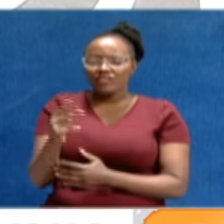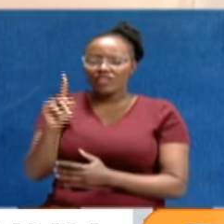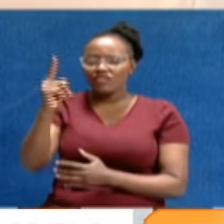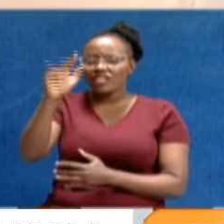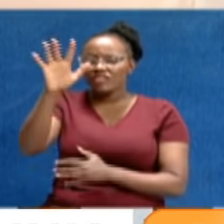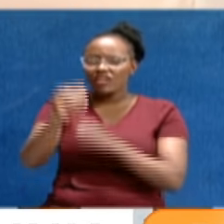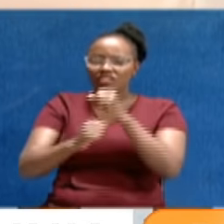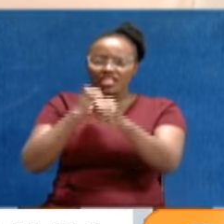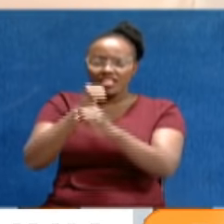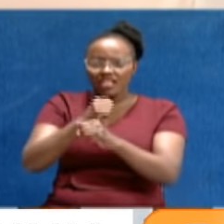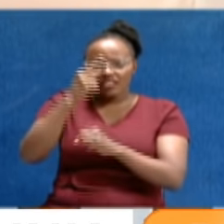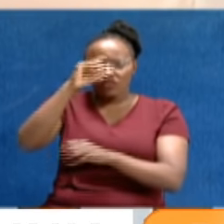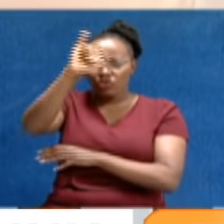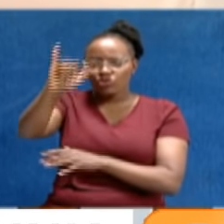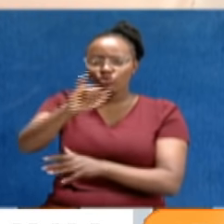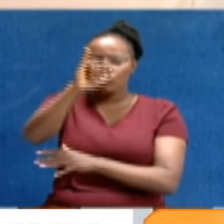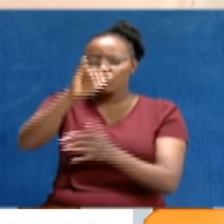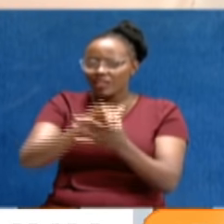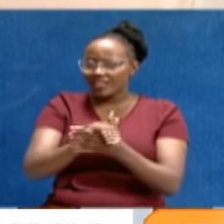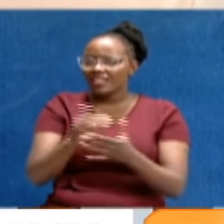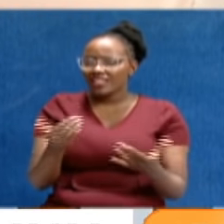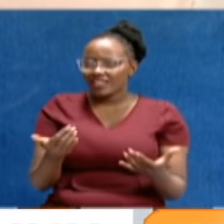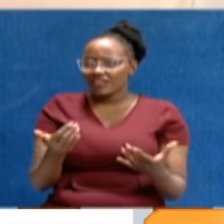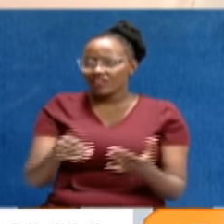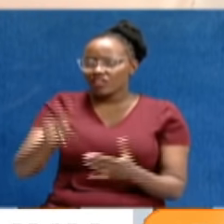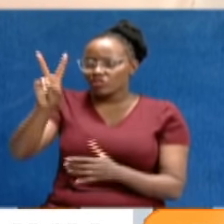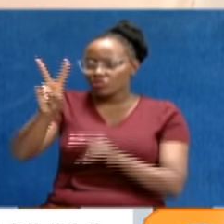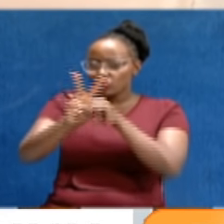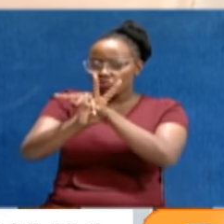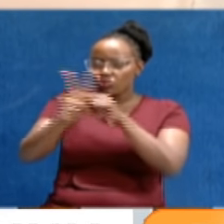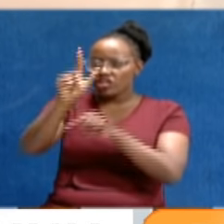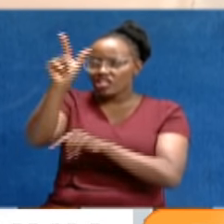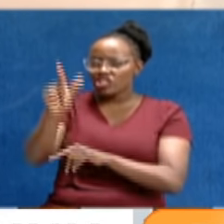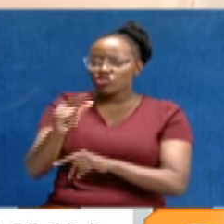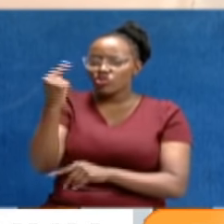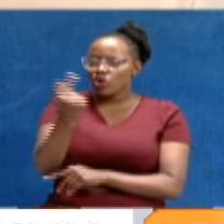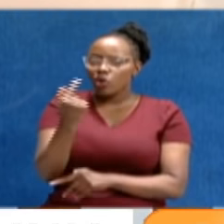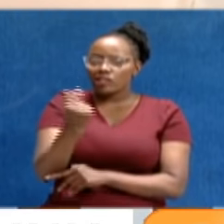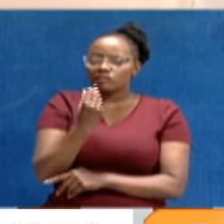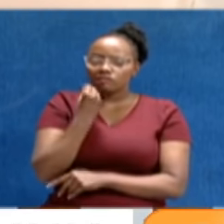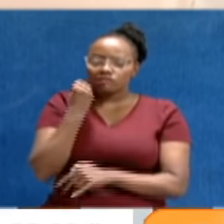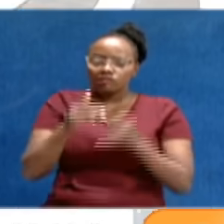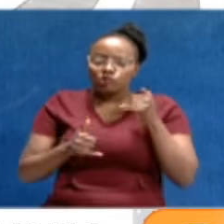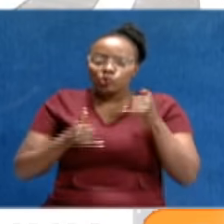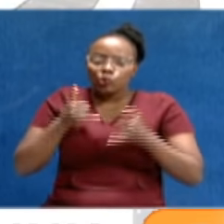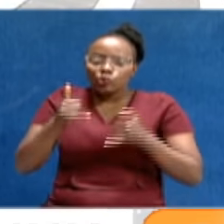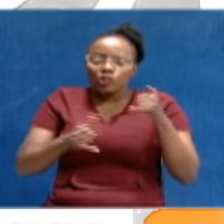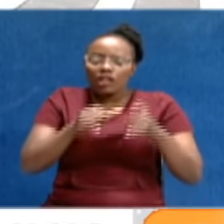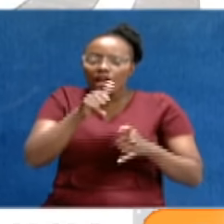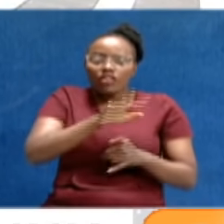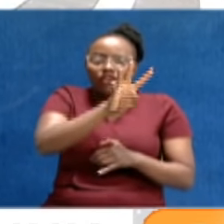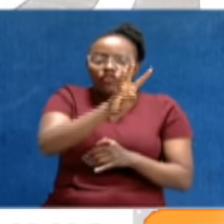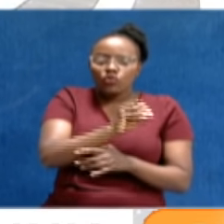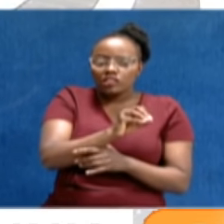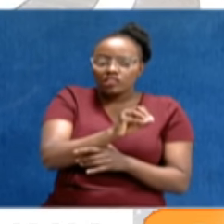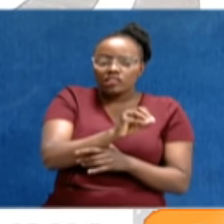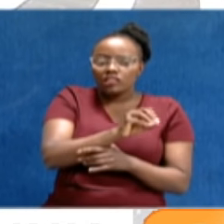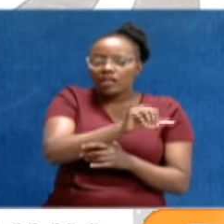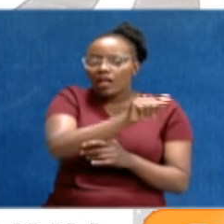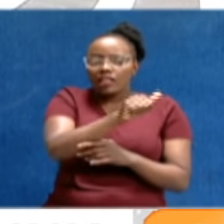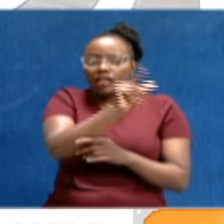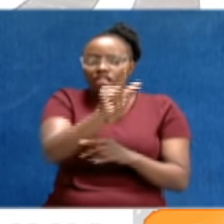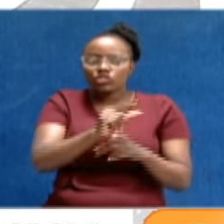first 5 years term of Jubilee, where two regions were actually eating and the rest of the 40 regions were